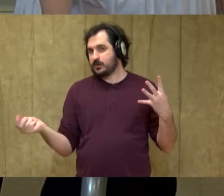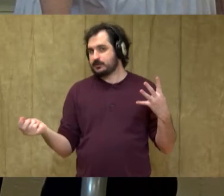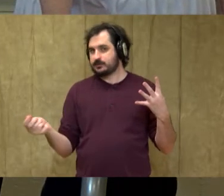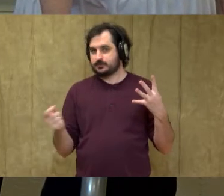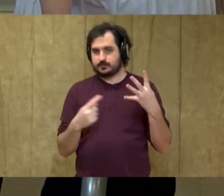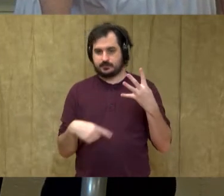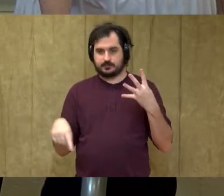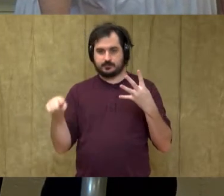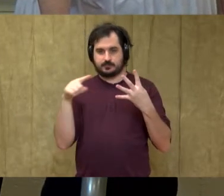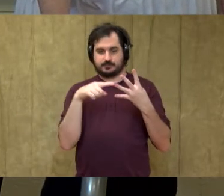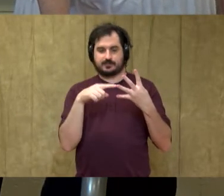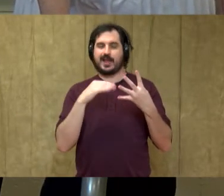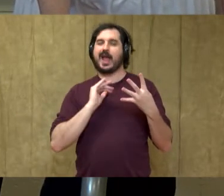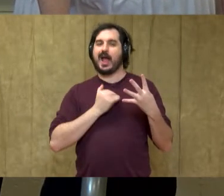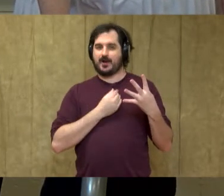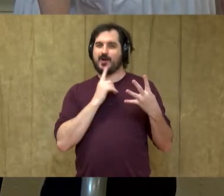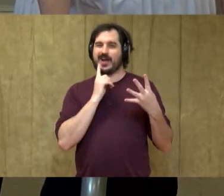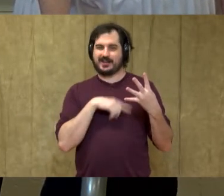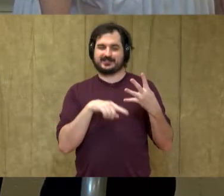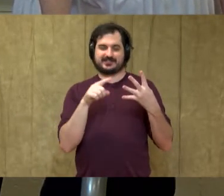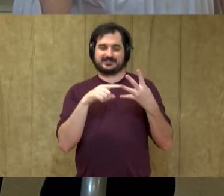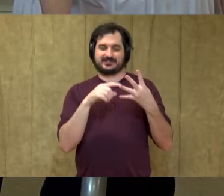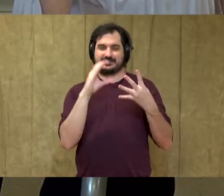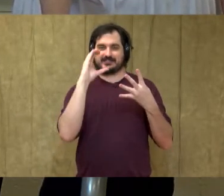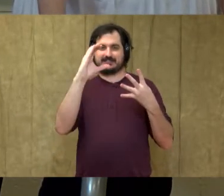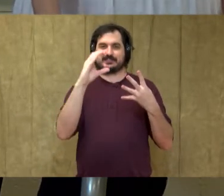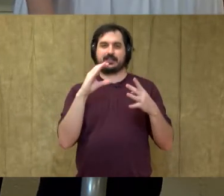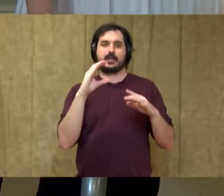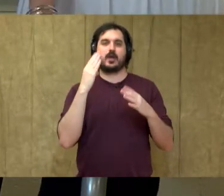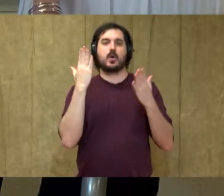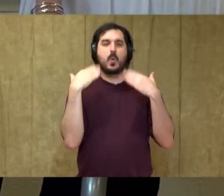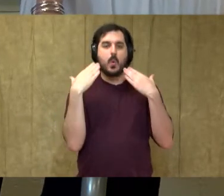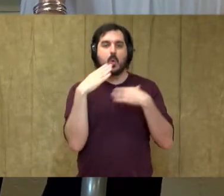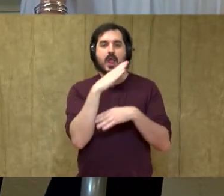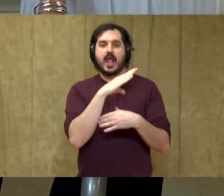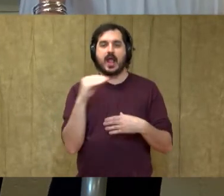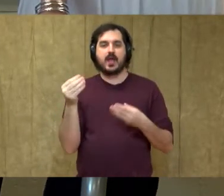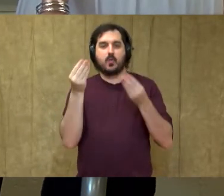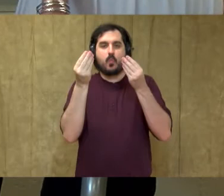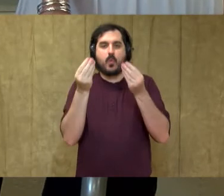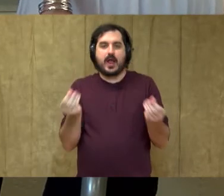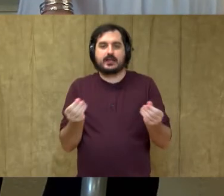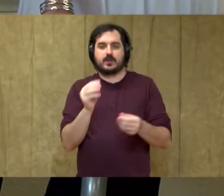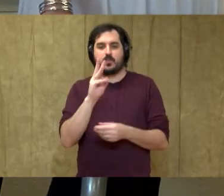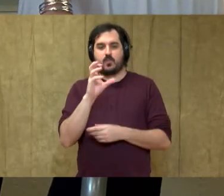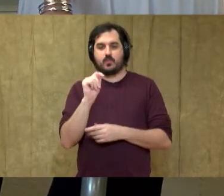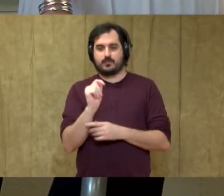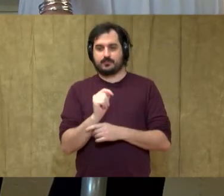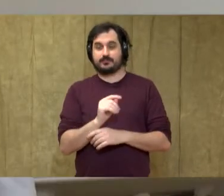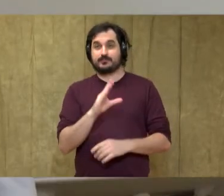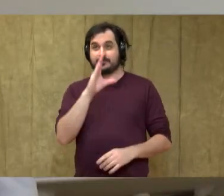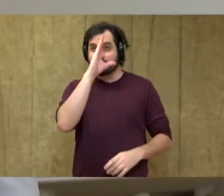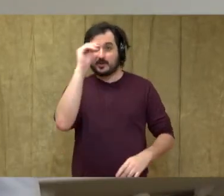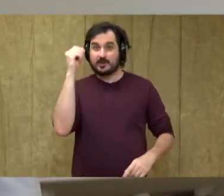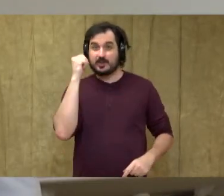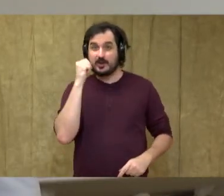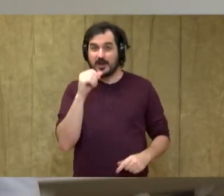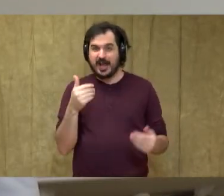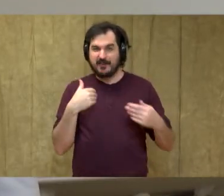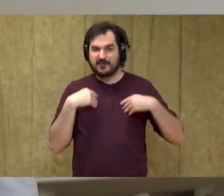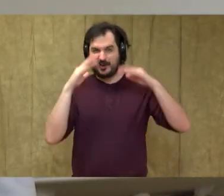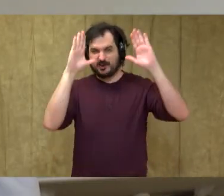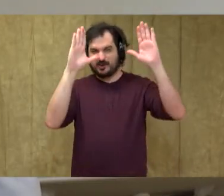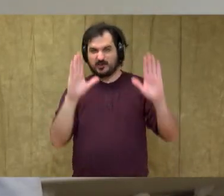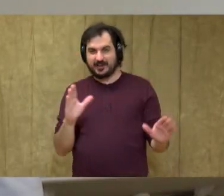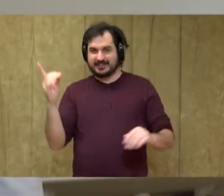that our answer is C, cool and wet. Boys and girls, I sure have had a great day with you